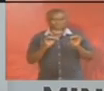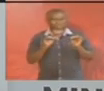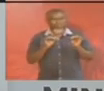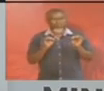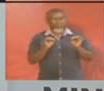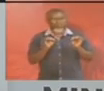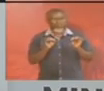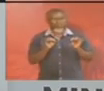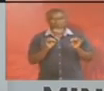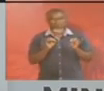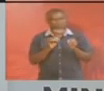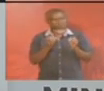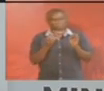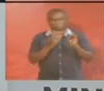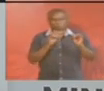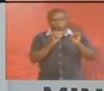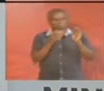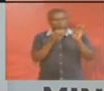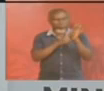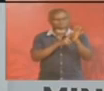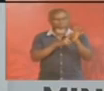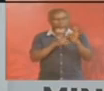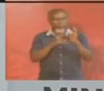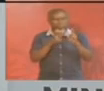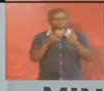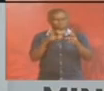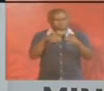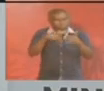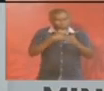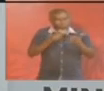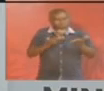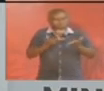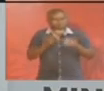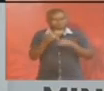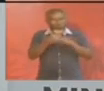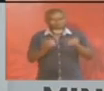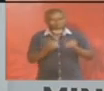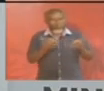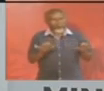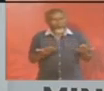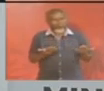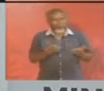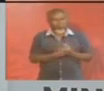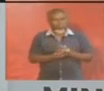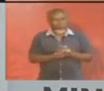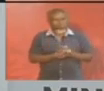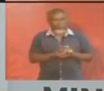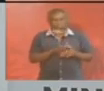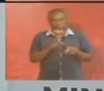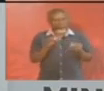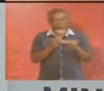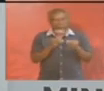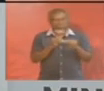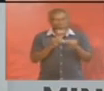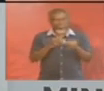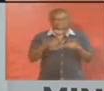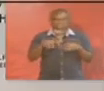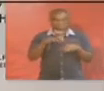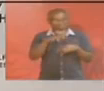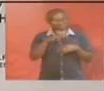yet relating to that sort of severe allergic type reaction. Other than that, mainly mild side effects have been